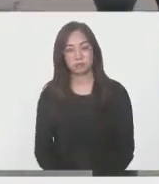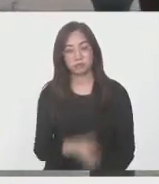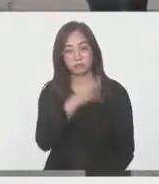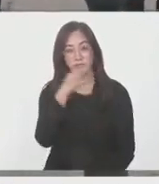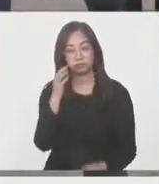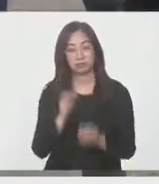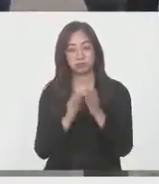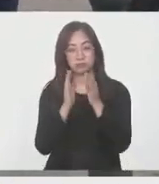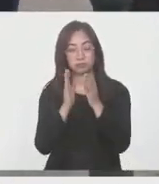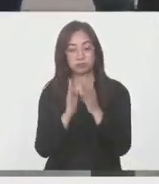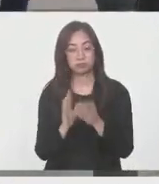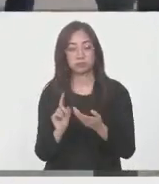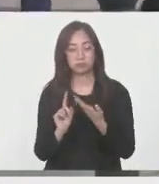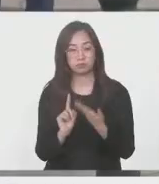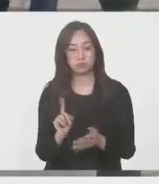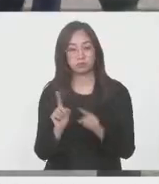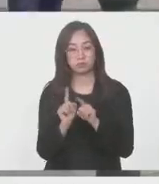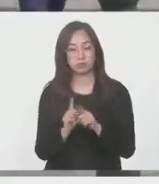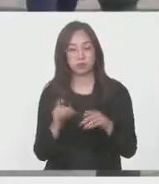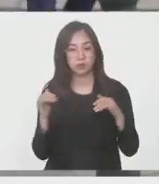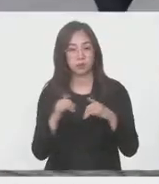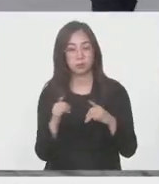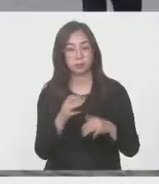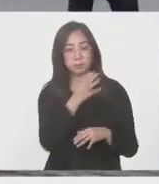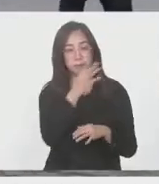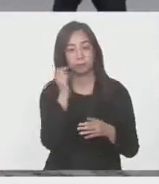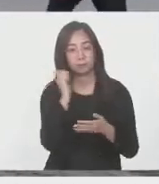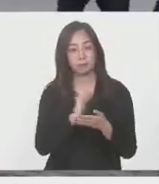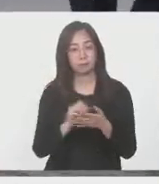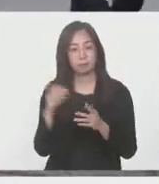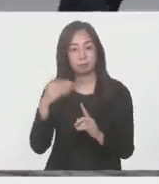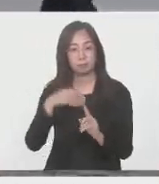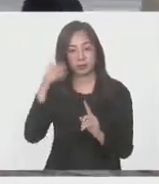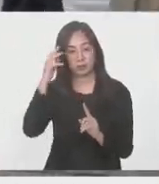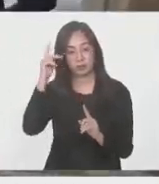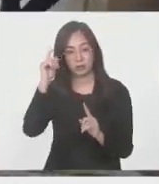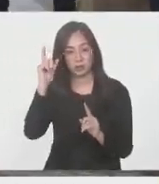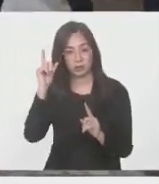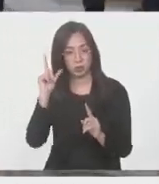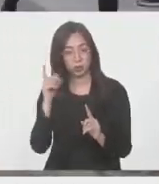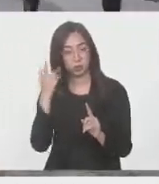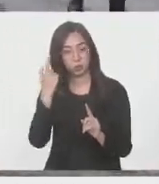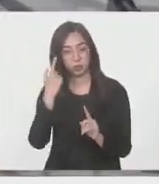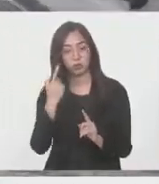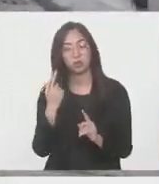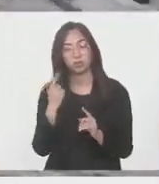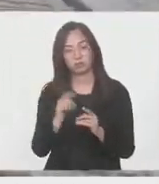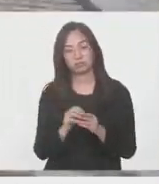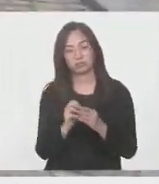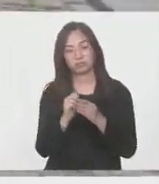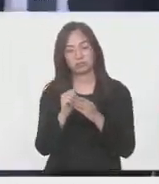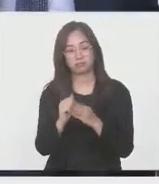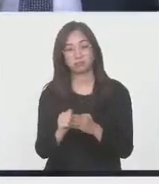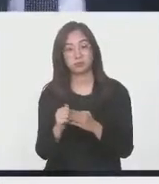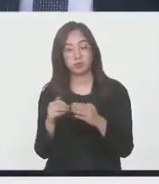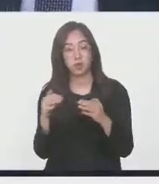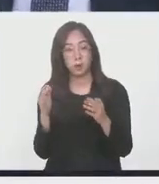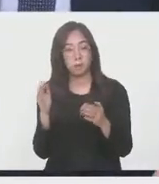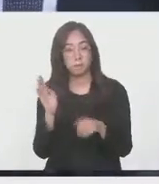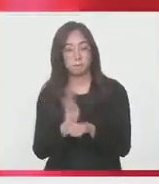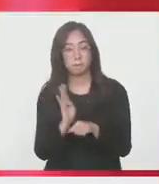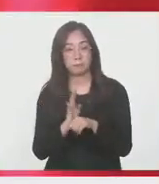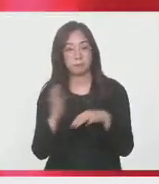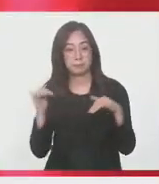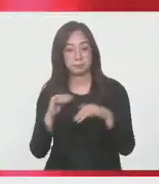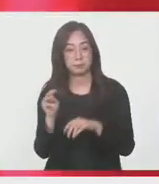Minister Výborný would also meet with Agriculture Secretary Francisco Tiu Laurel Jr. as well as lead a business forum in